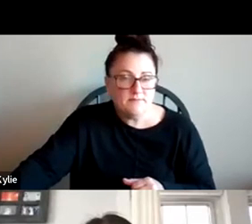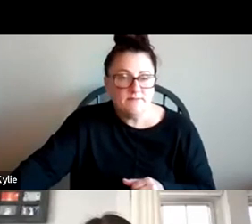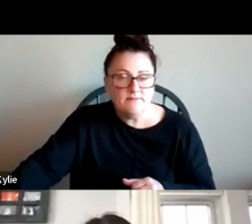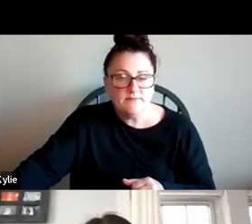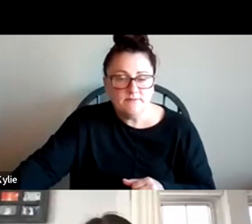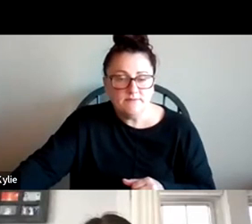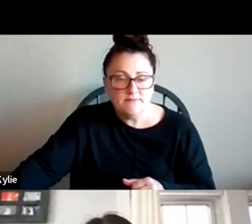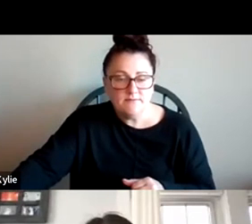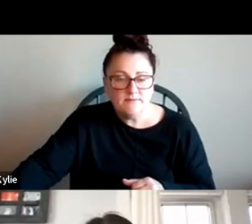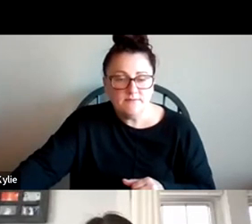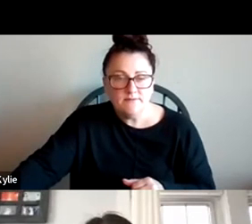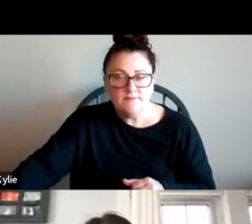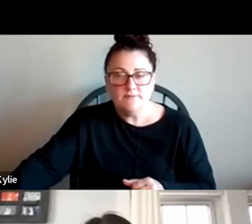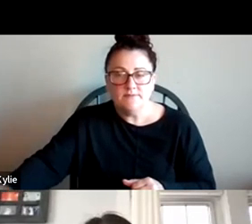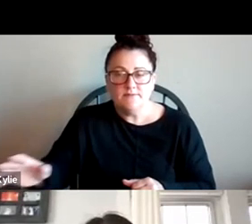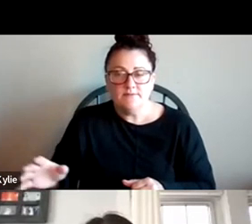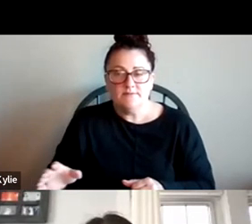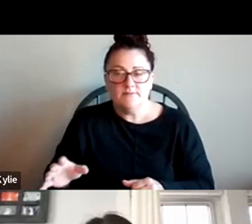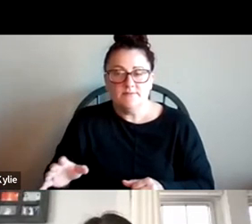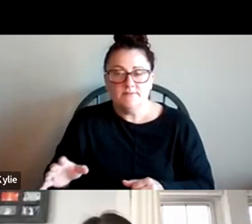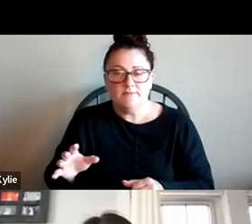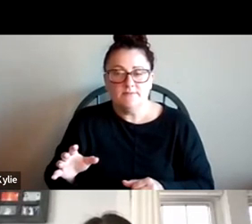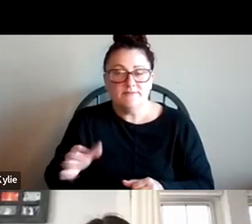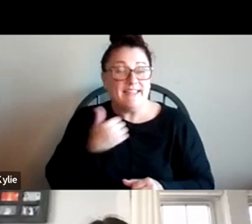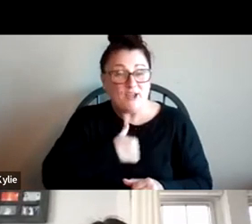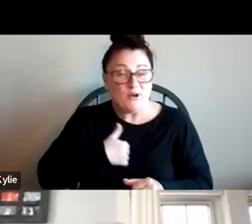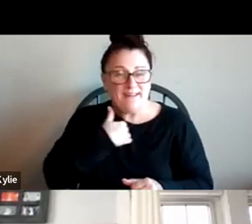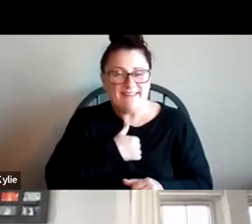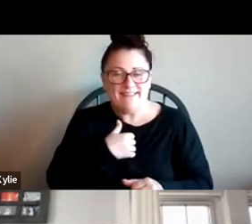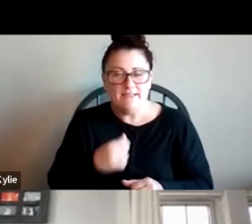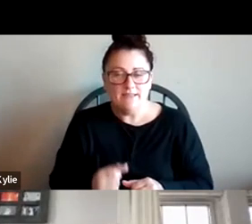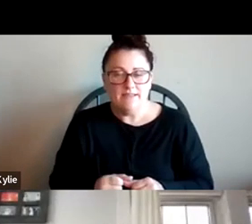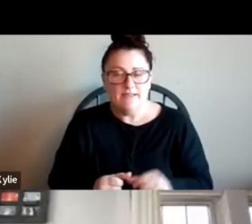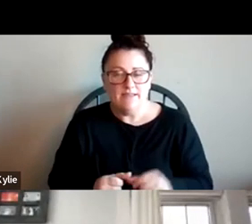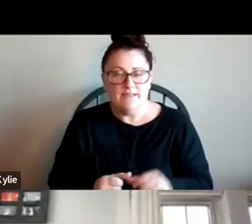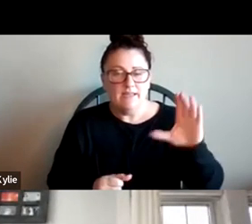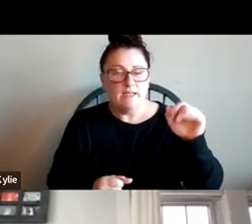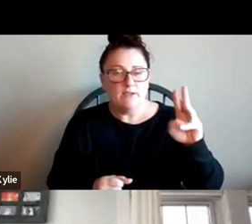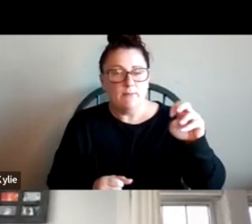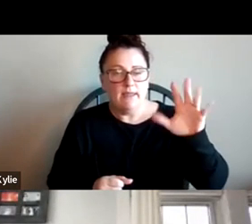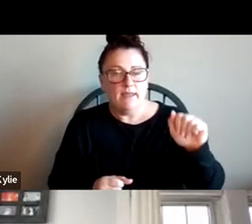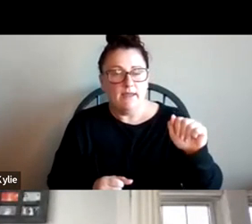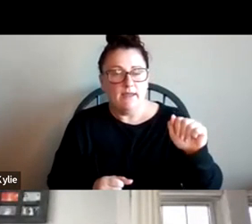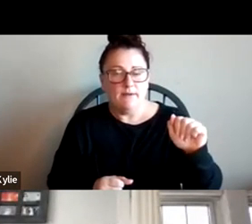Councillor, you're on mute. Goodness. Sorry about that. This is Councillor Mejia speaking.